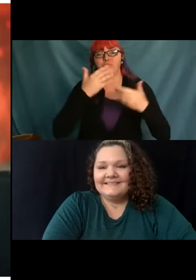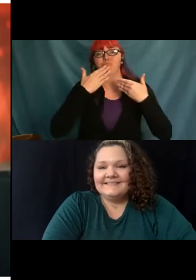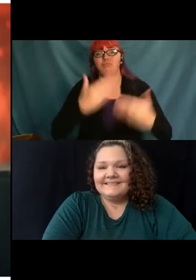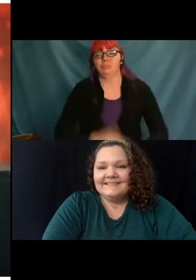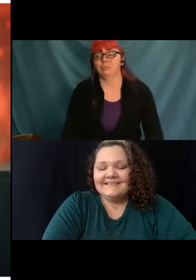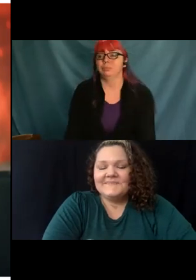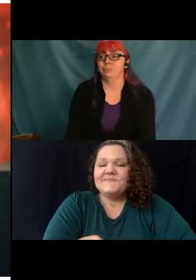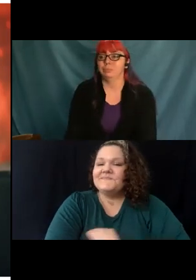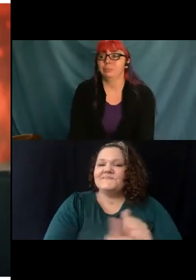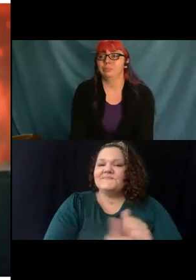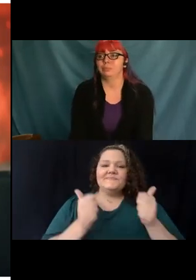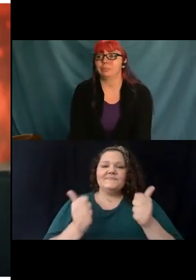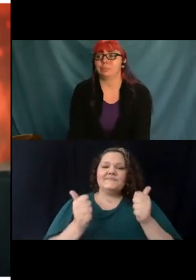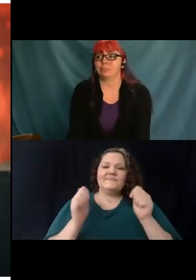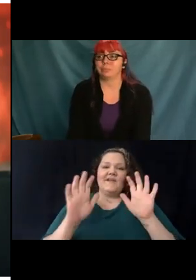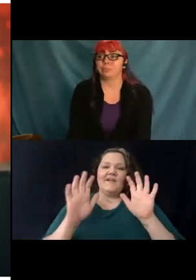Yes, thank you so much.